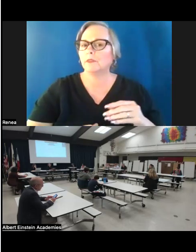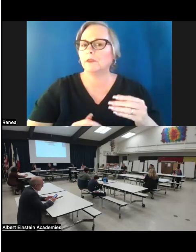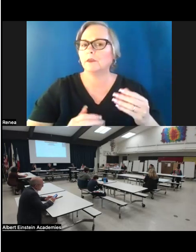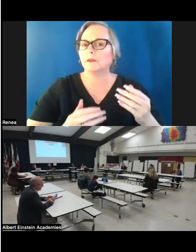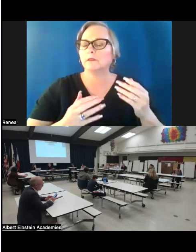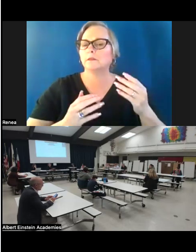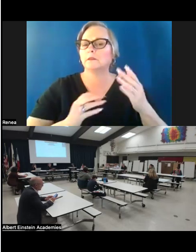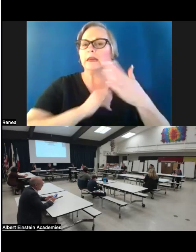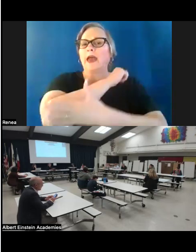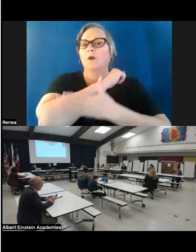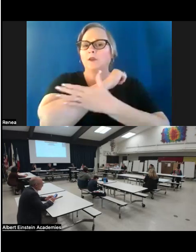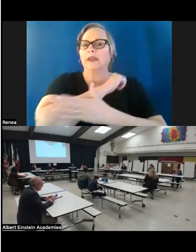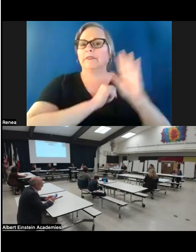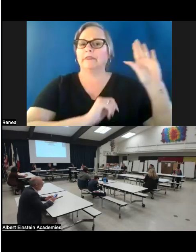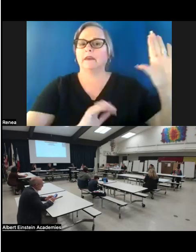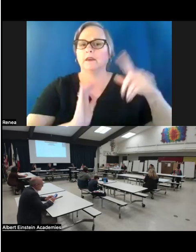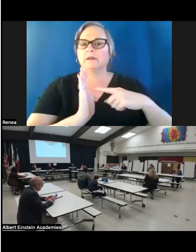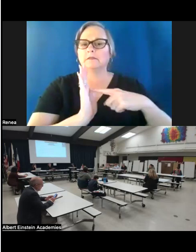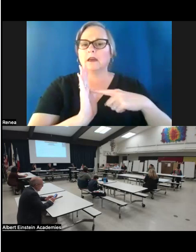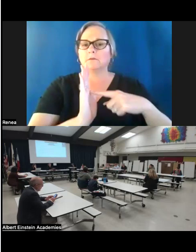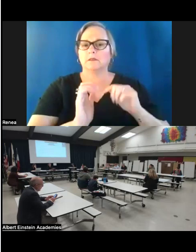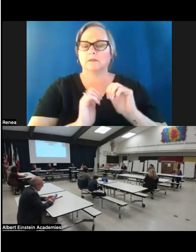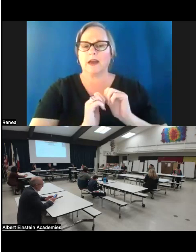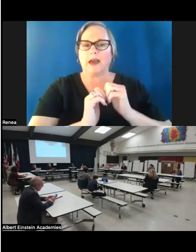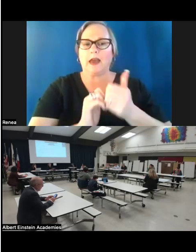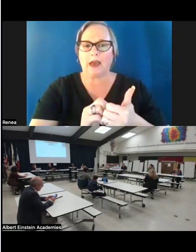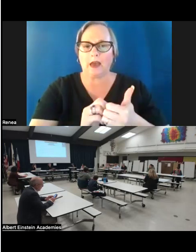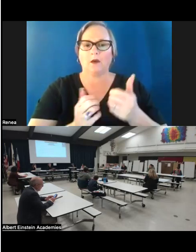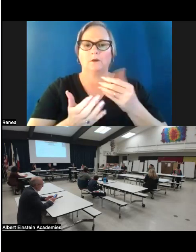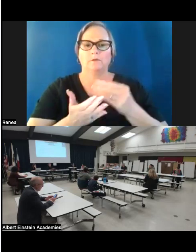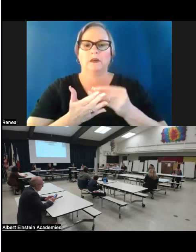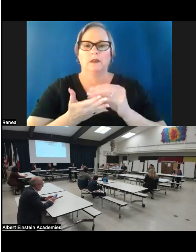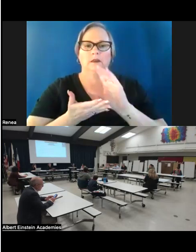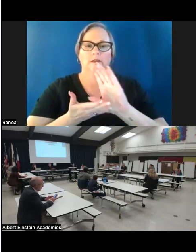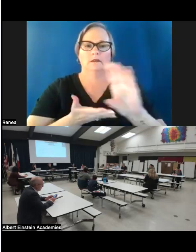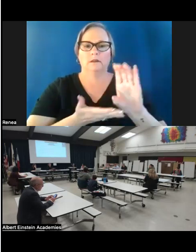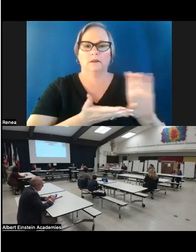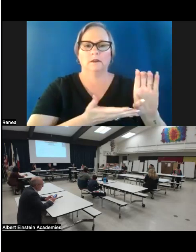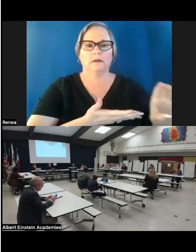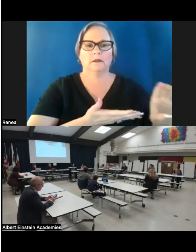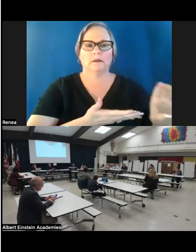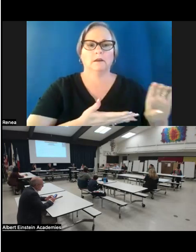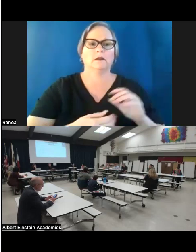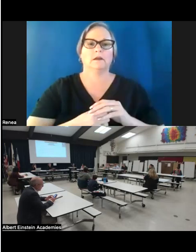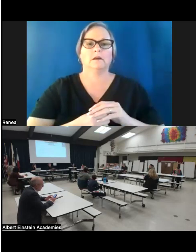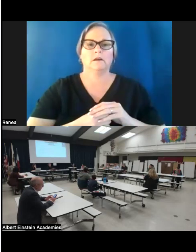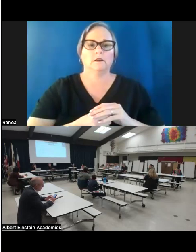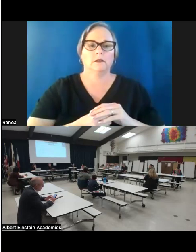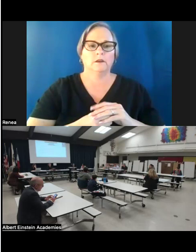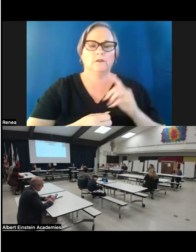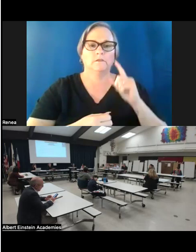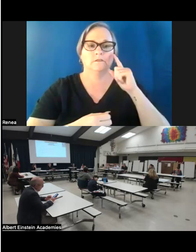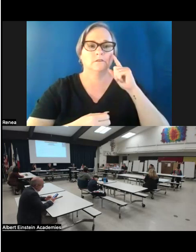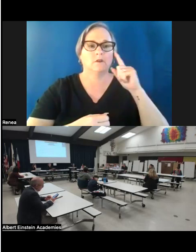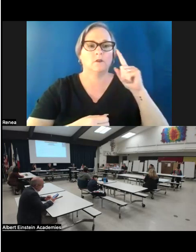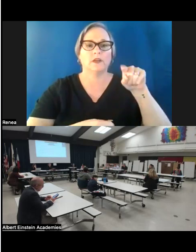examples of how you would do that. So for this SSC, they talked about